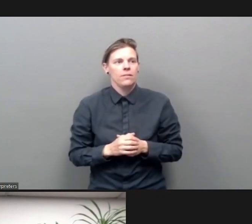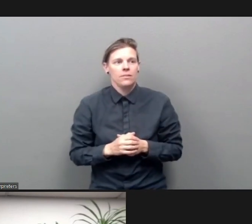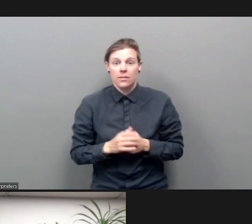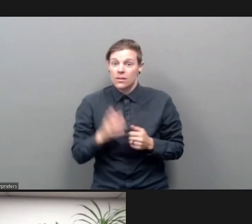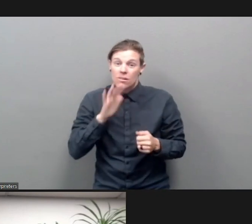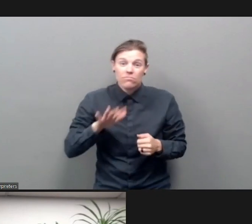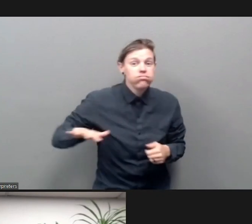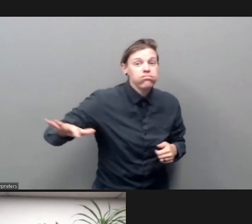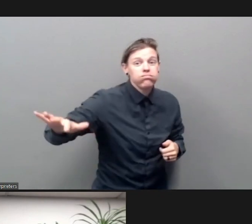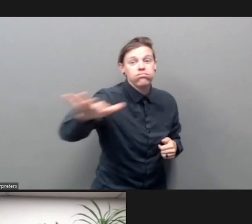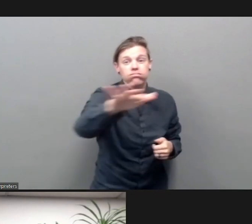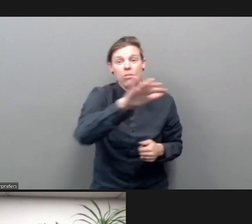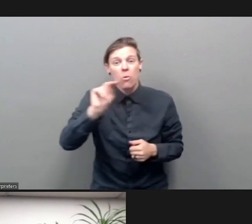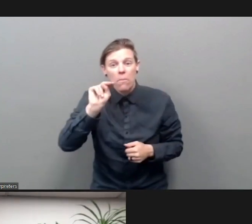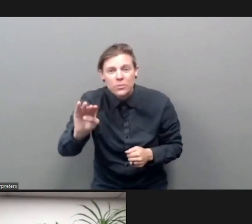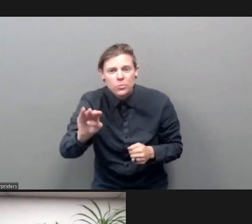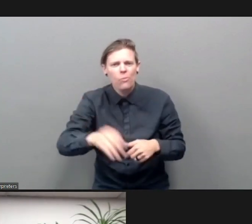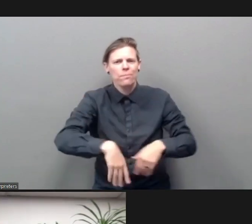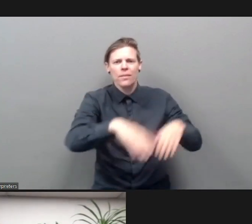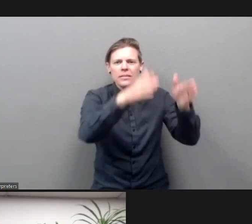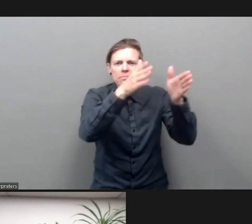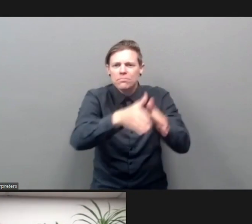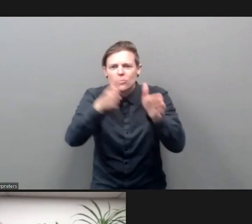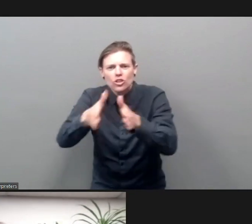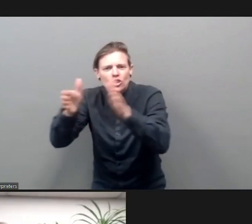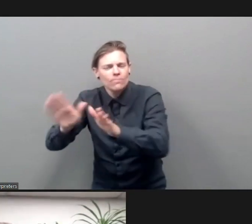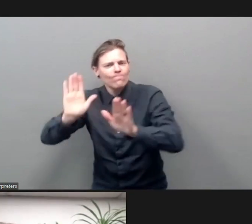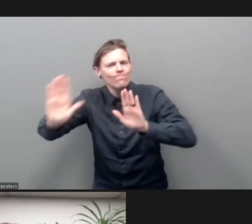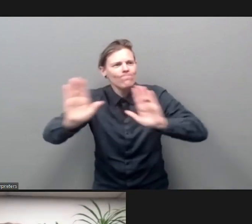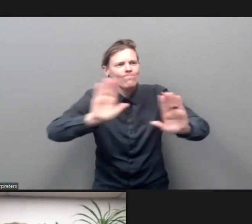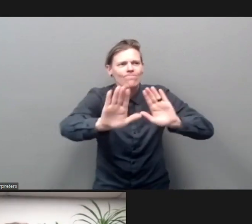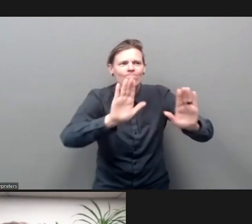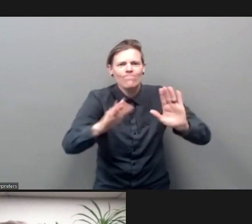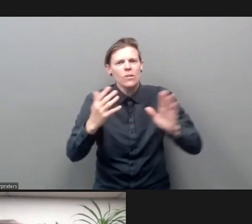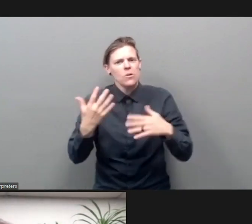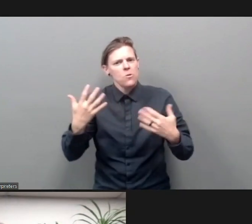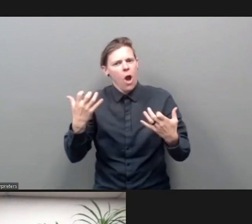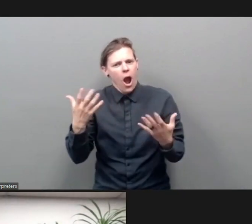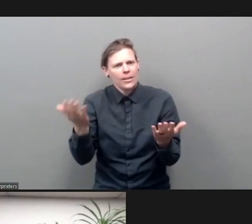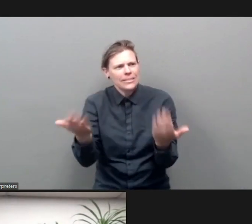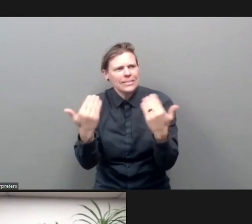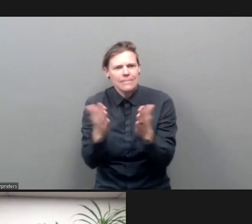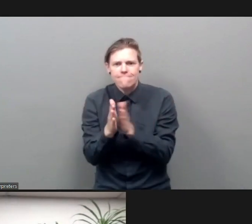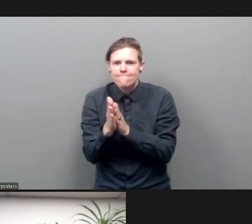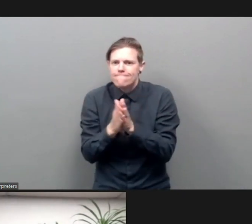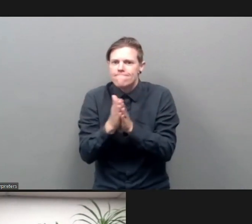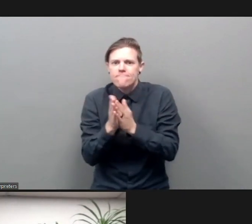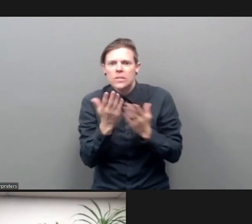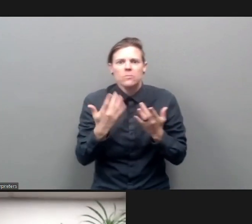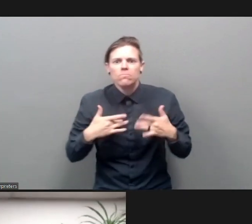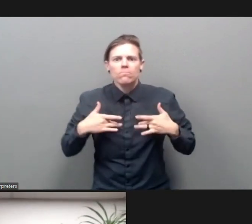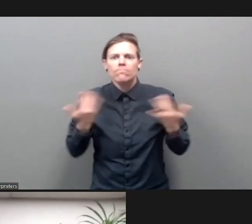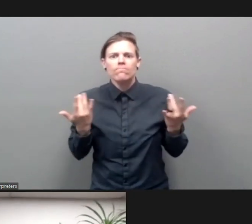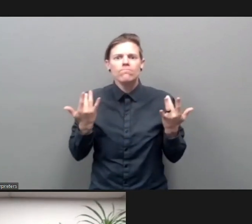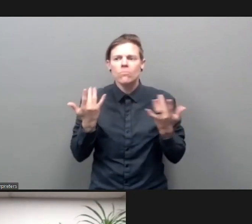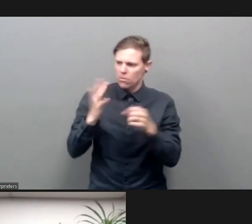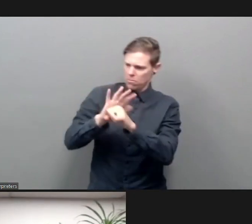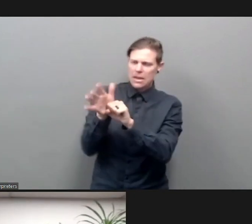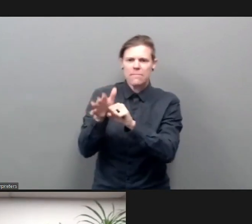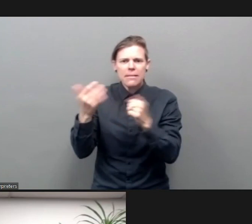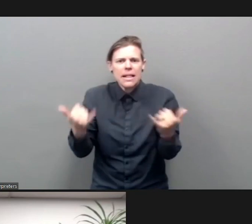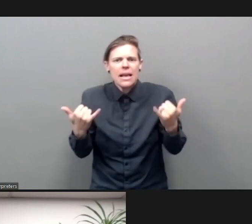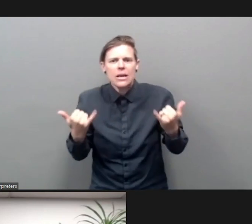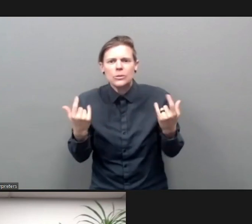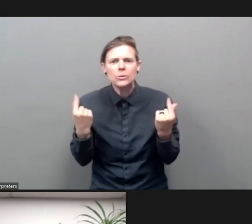everyone around the globe wants desperately to hear that the pandemic is over, that we have